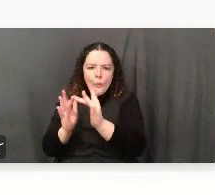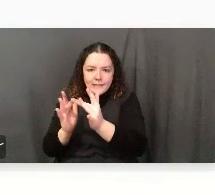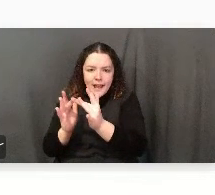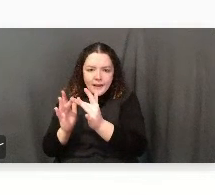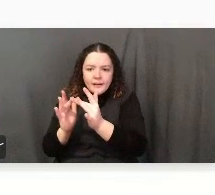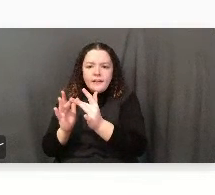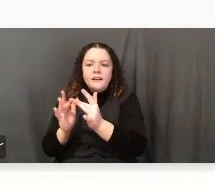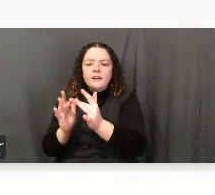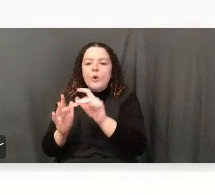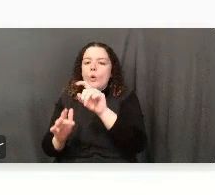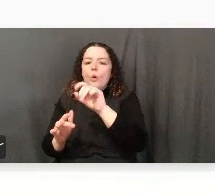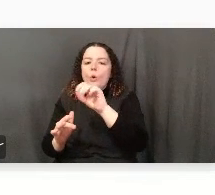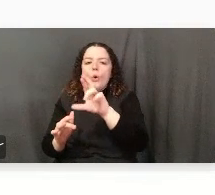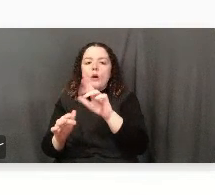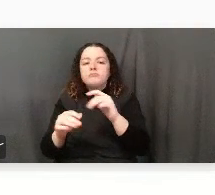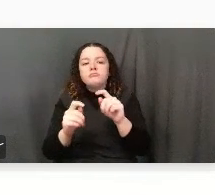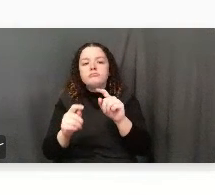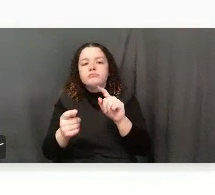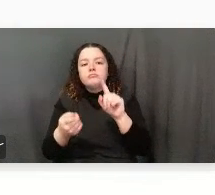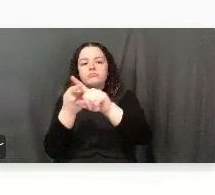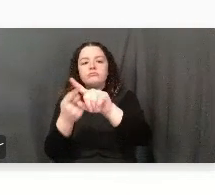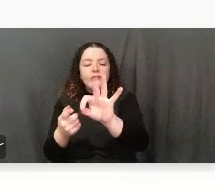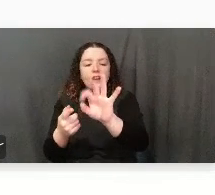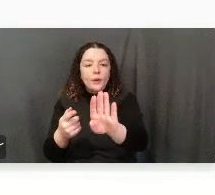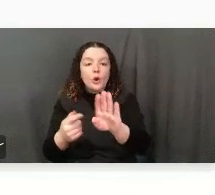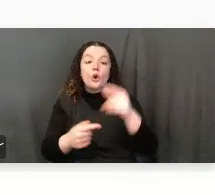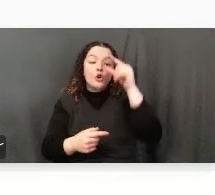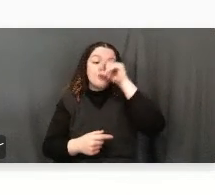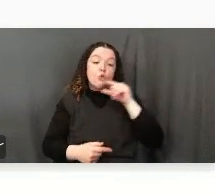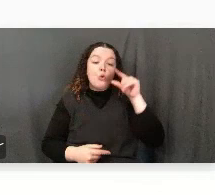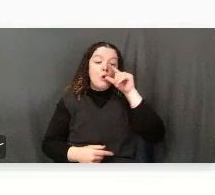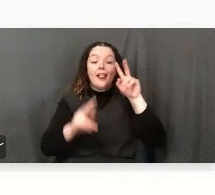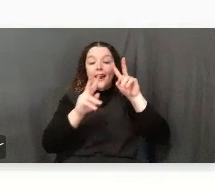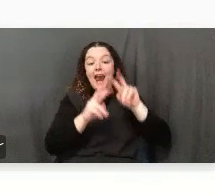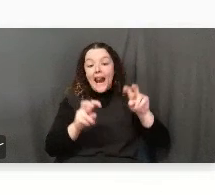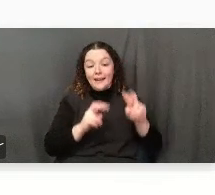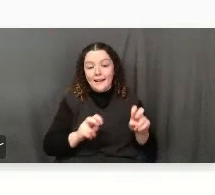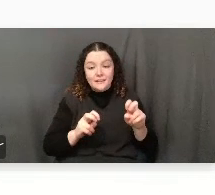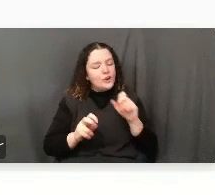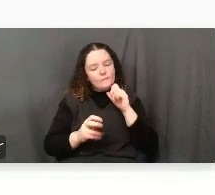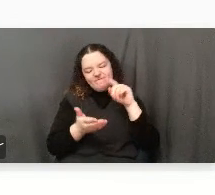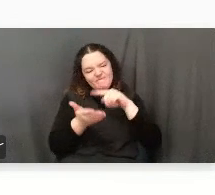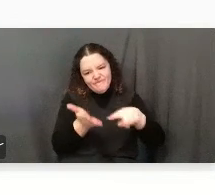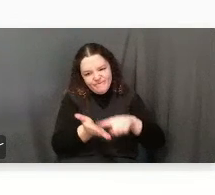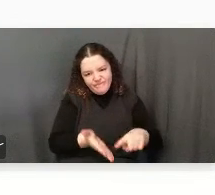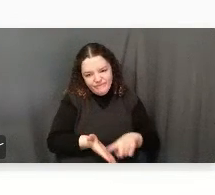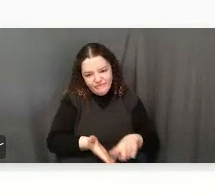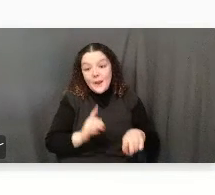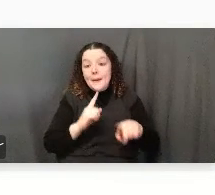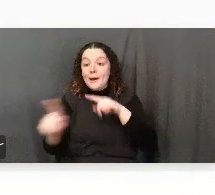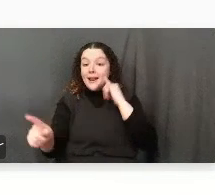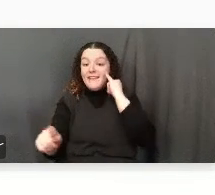to your Facebook page, Google Analytics is not going to track that for you, but wherever that traffic is going, if they have analytics set up, it will track them for